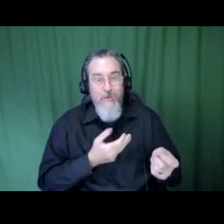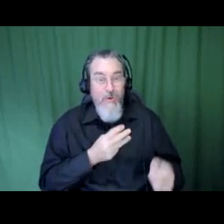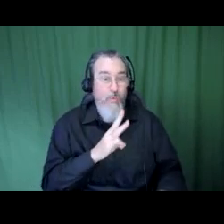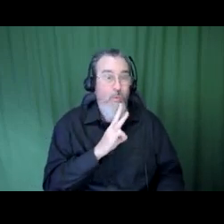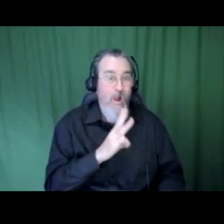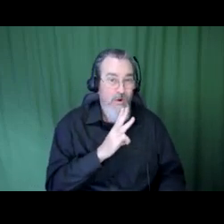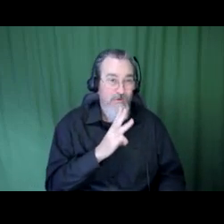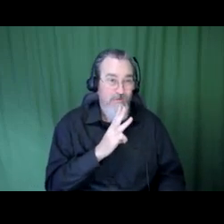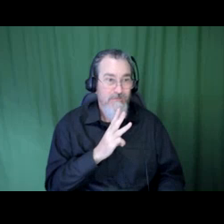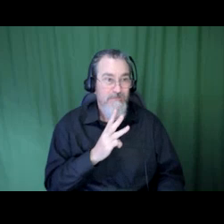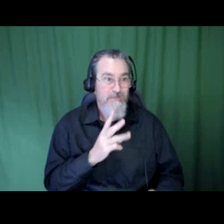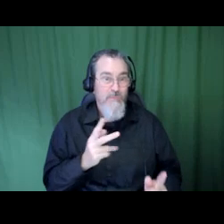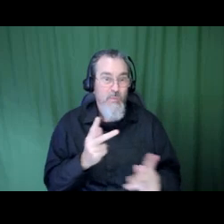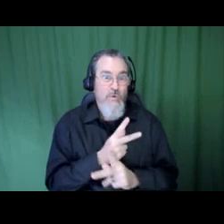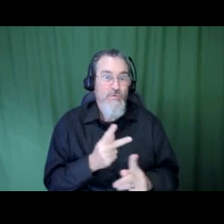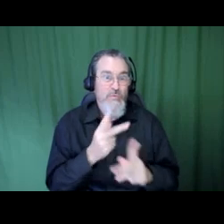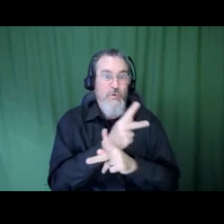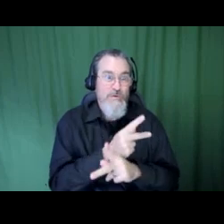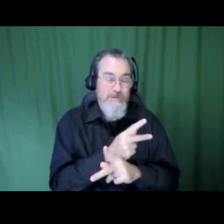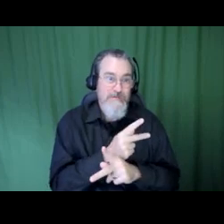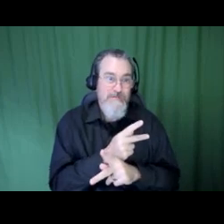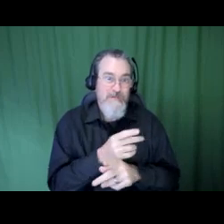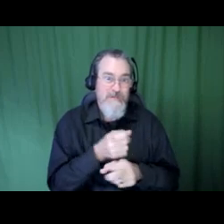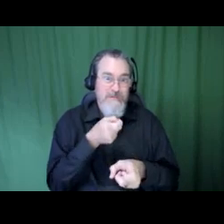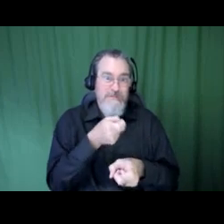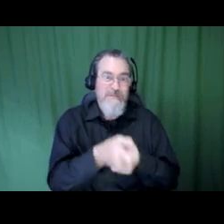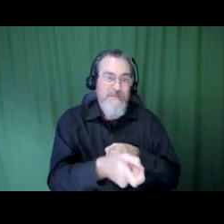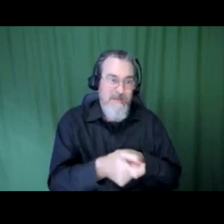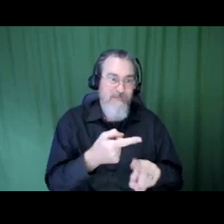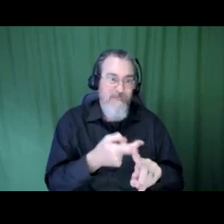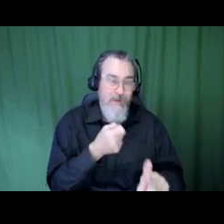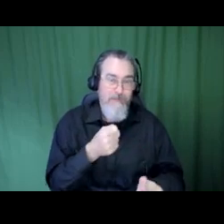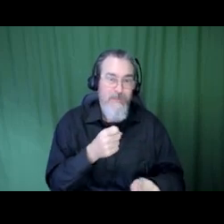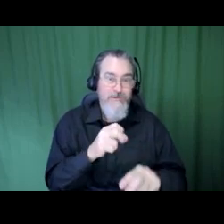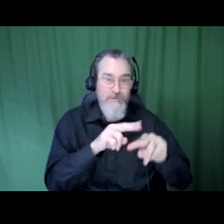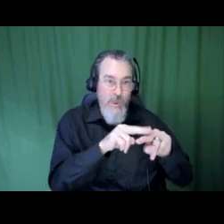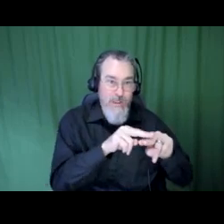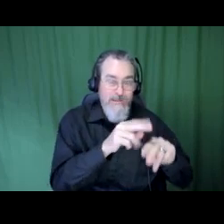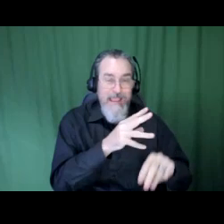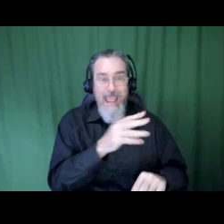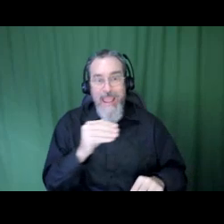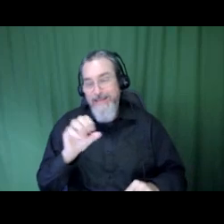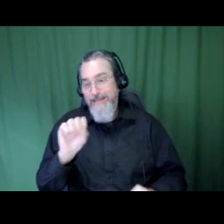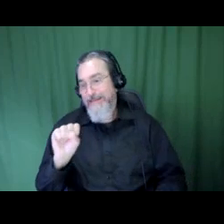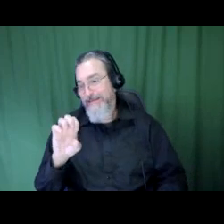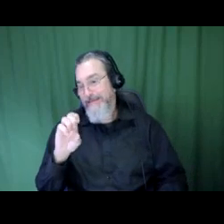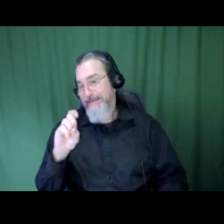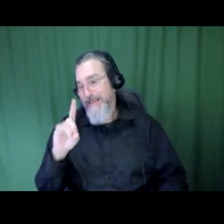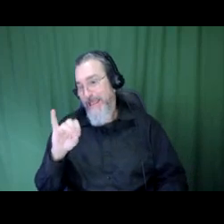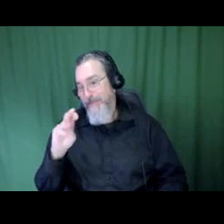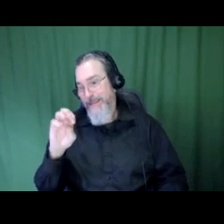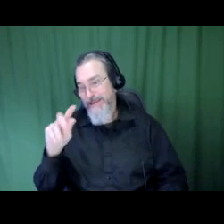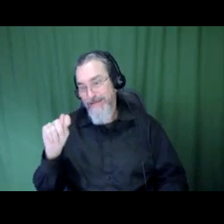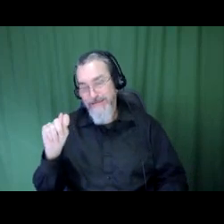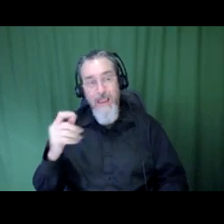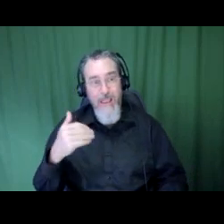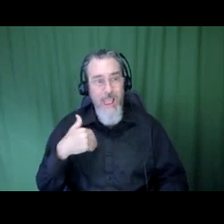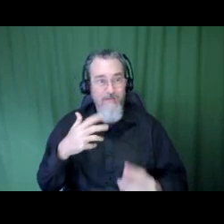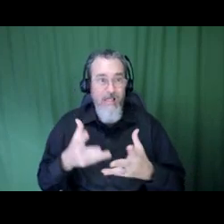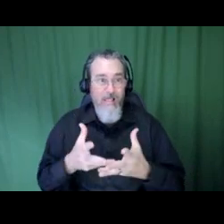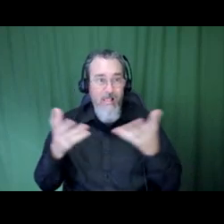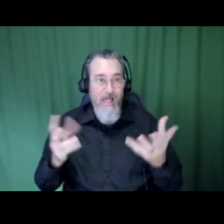from salinity and sediment, because we have a lot of wells that we call goody groundwater